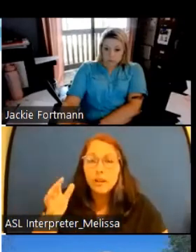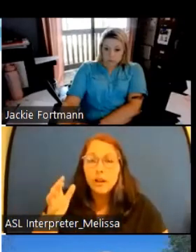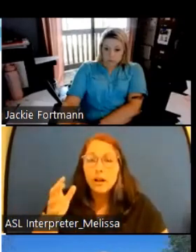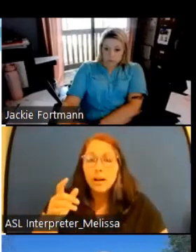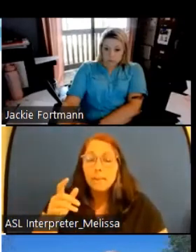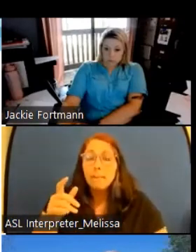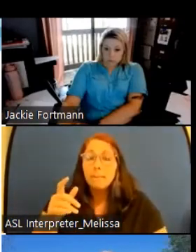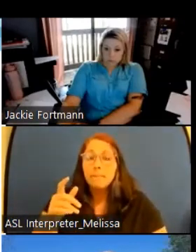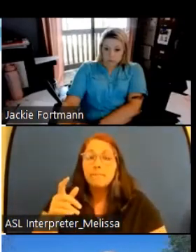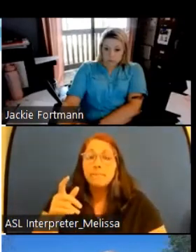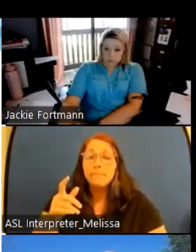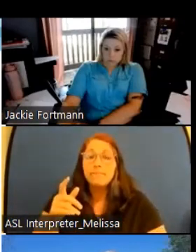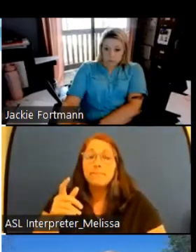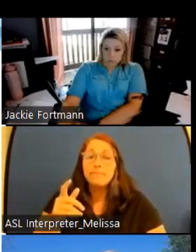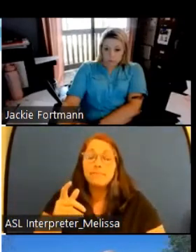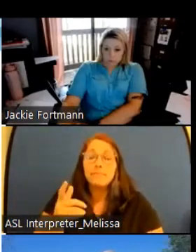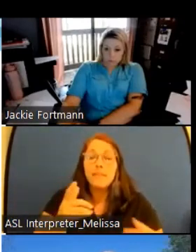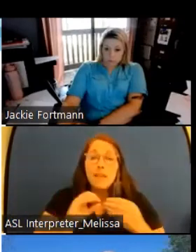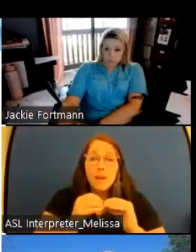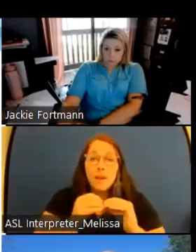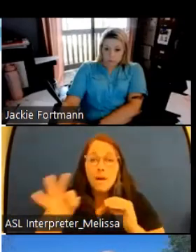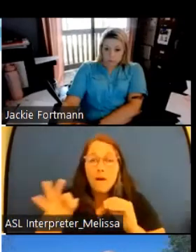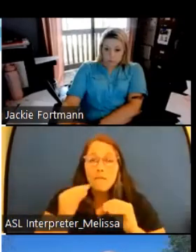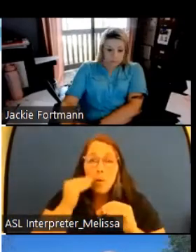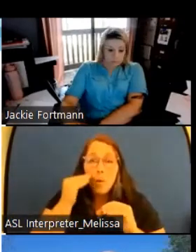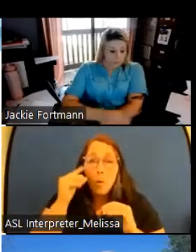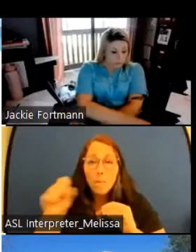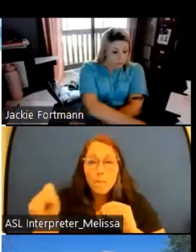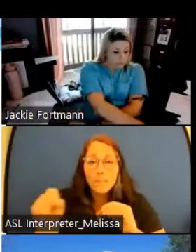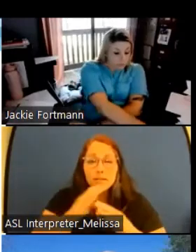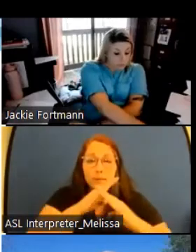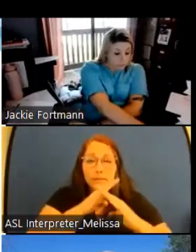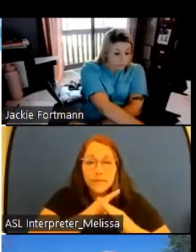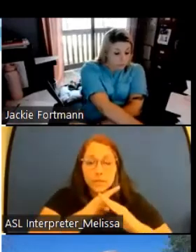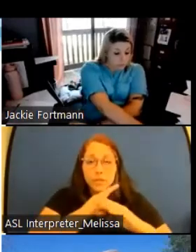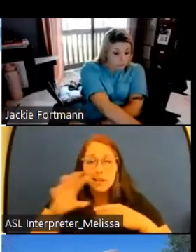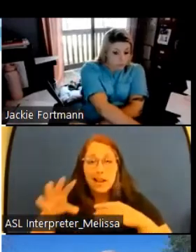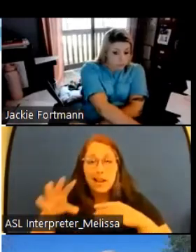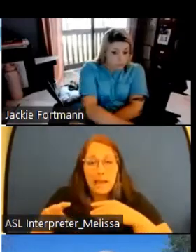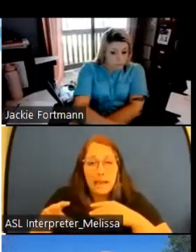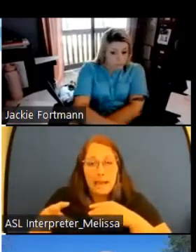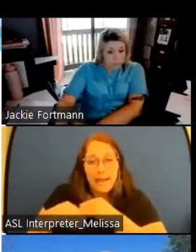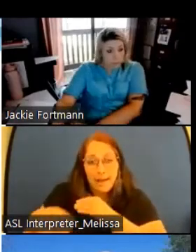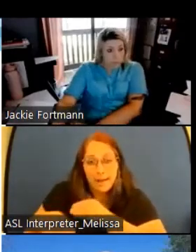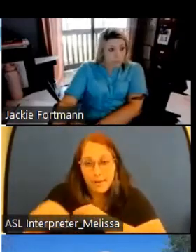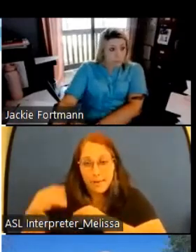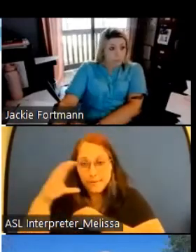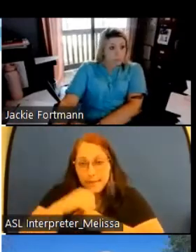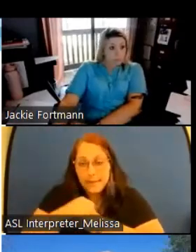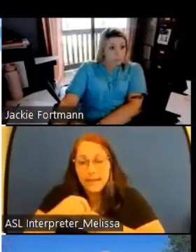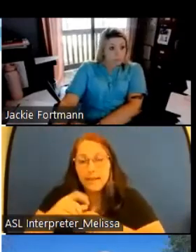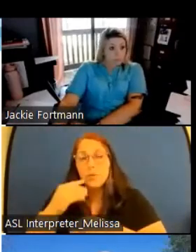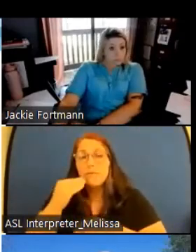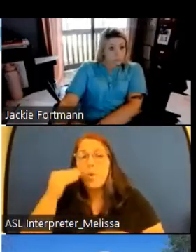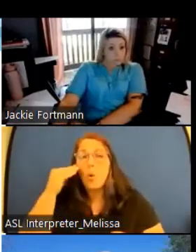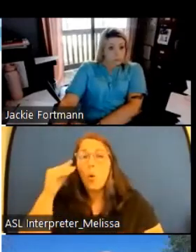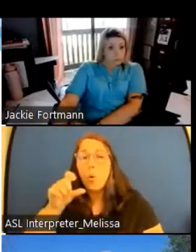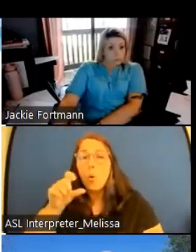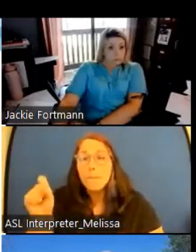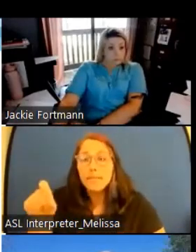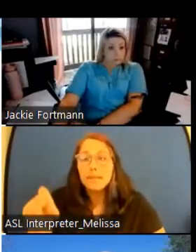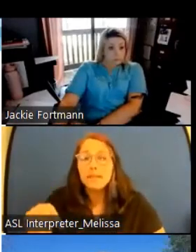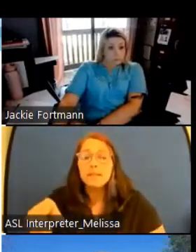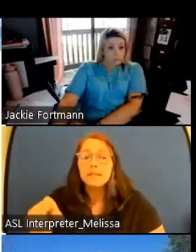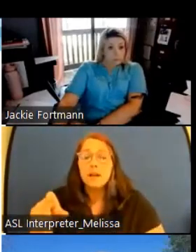prevention, I guess, add-ons possibly, or augmentations to our programs. We have a homeless preference for all of our rental